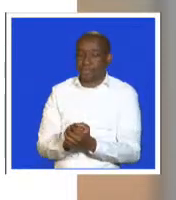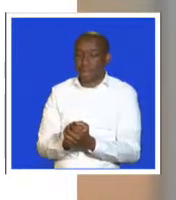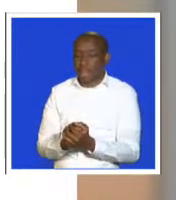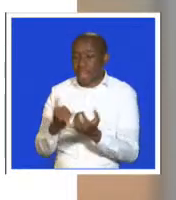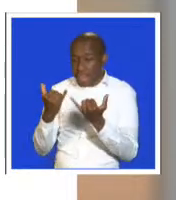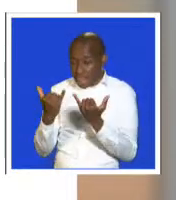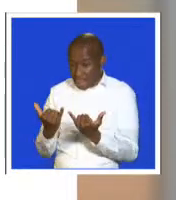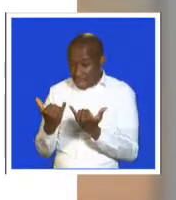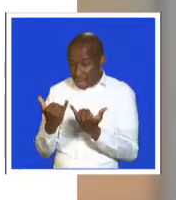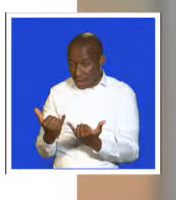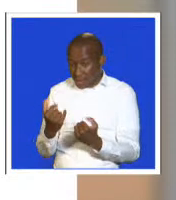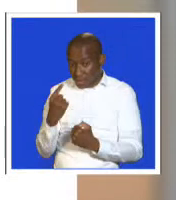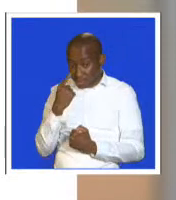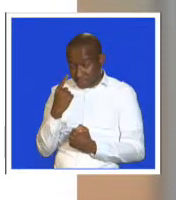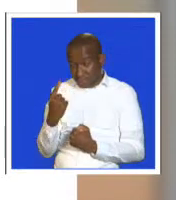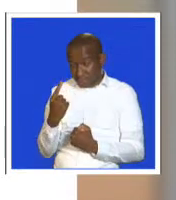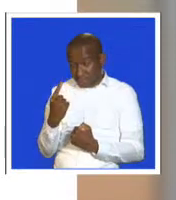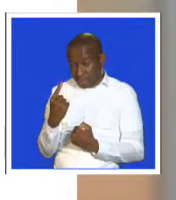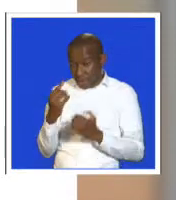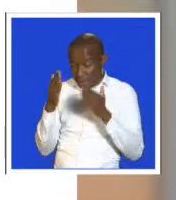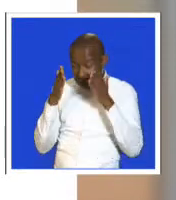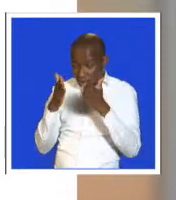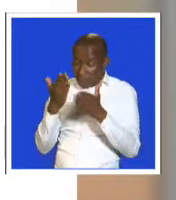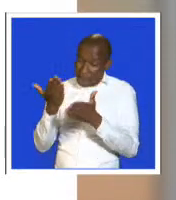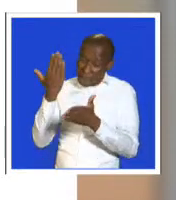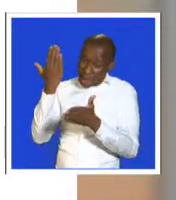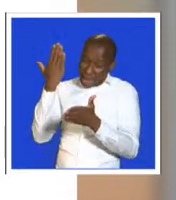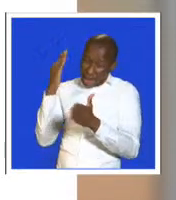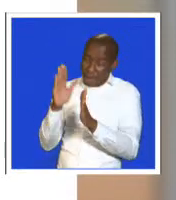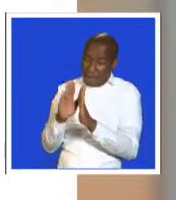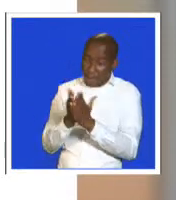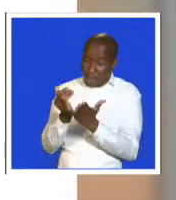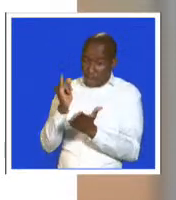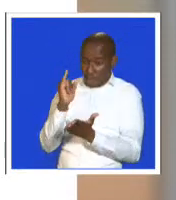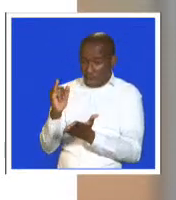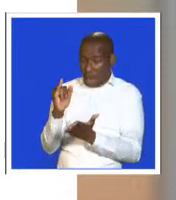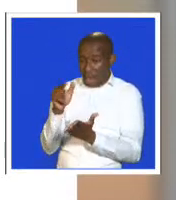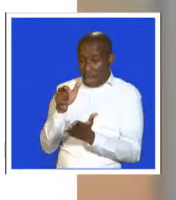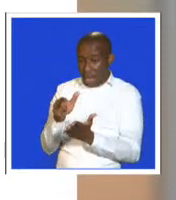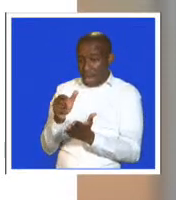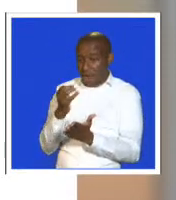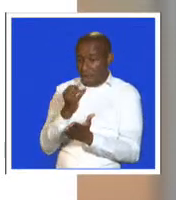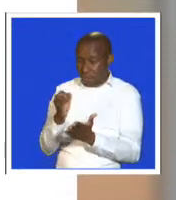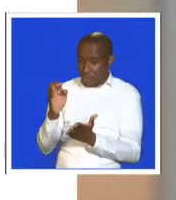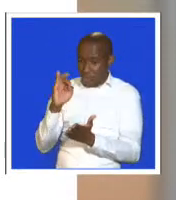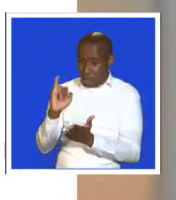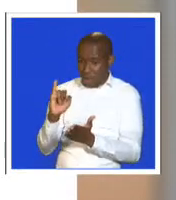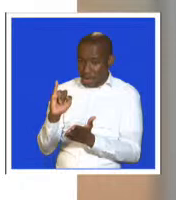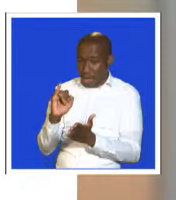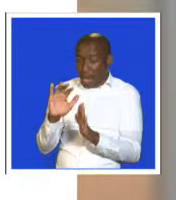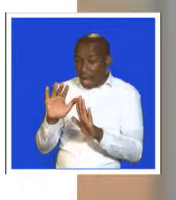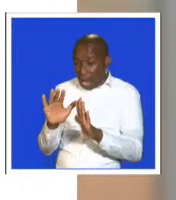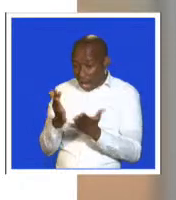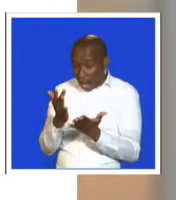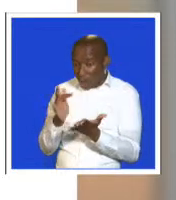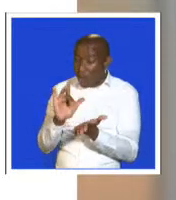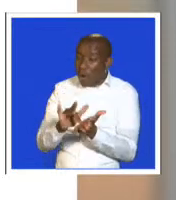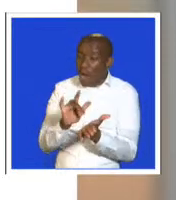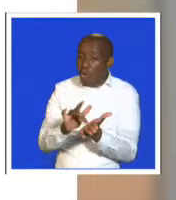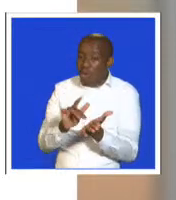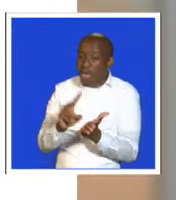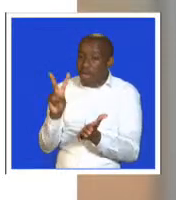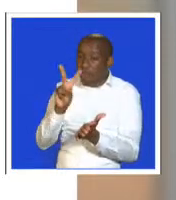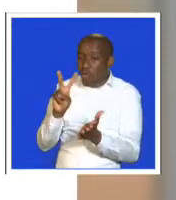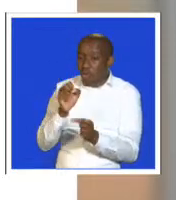now, let us just take our focus back to Form 1. In Book 1, we learned how to calculate the volume of a